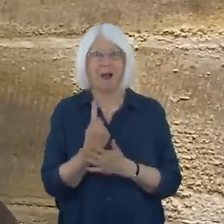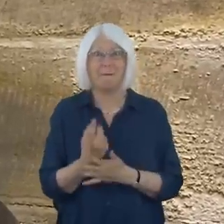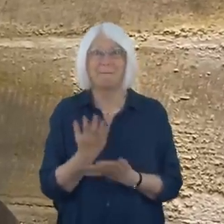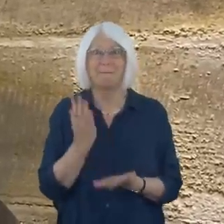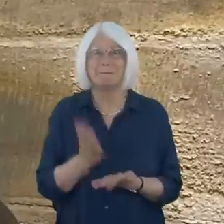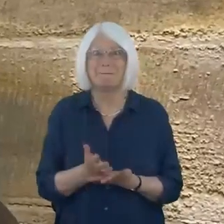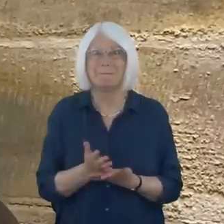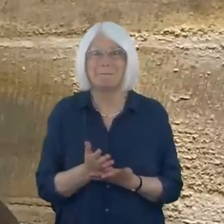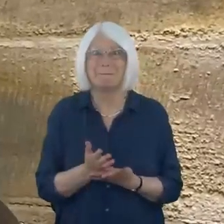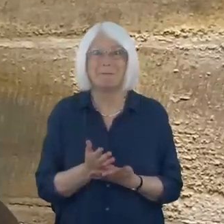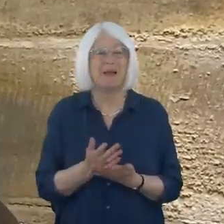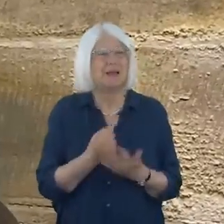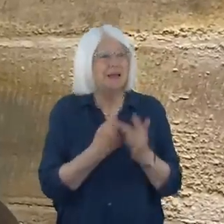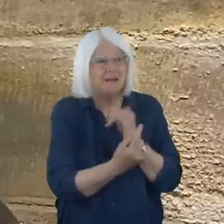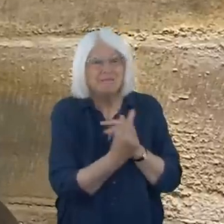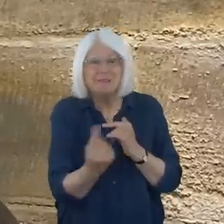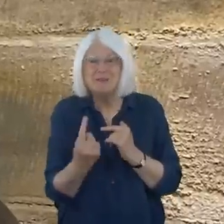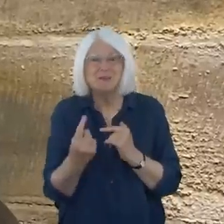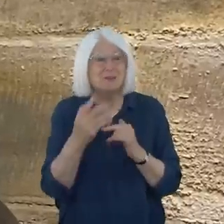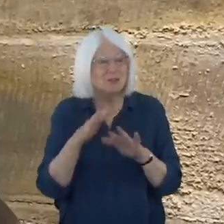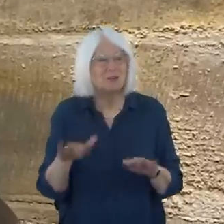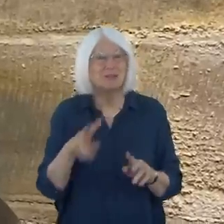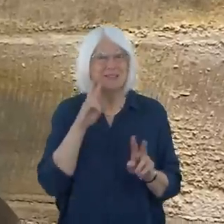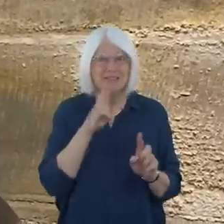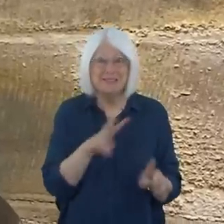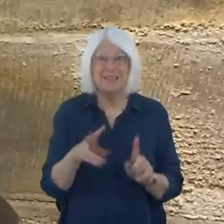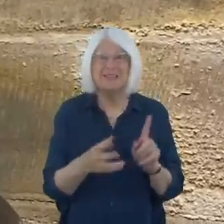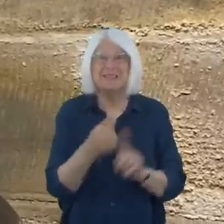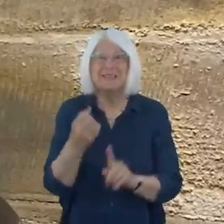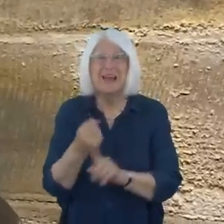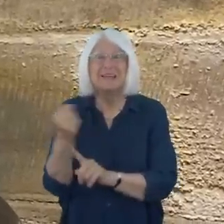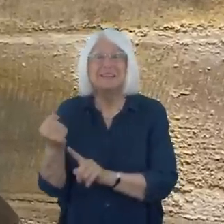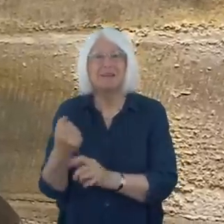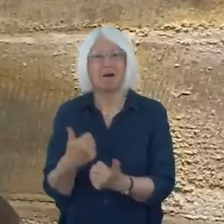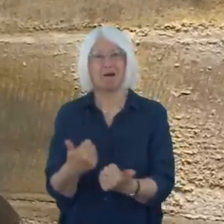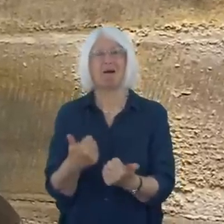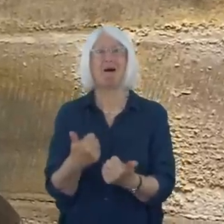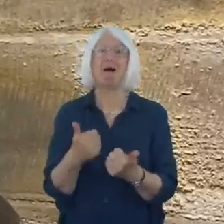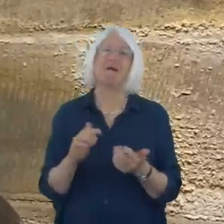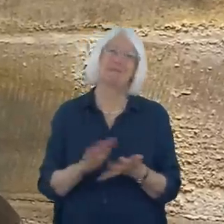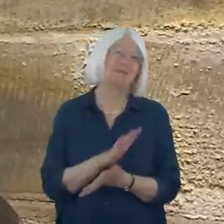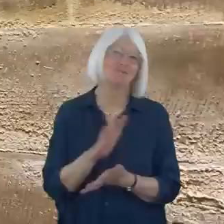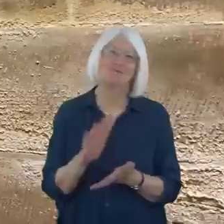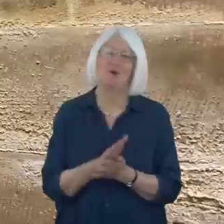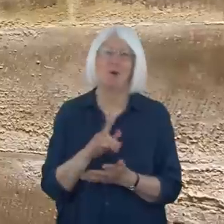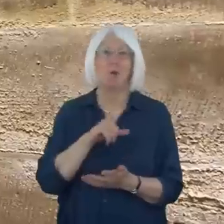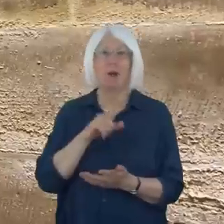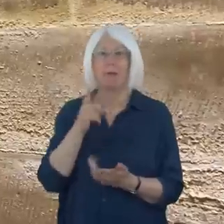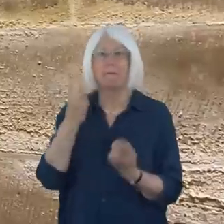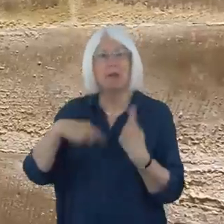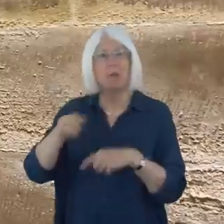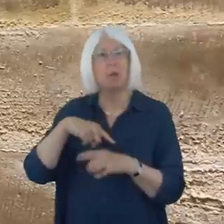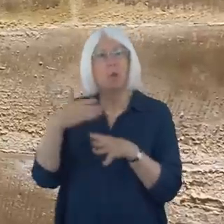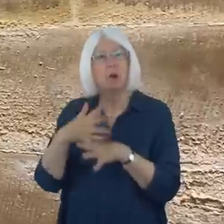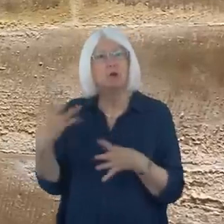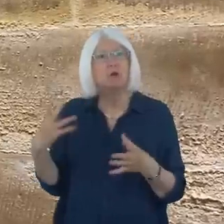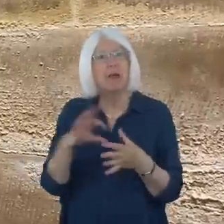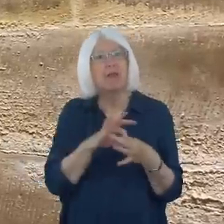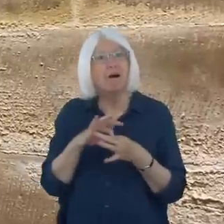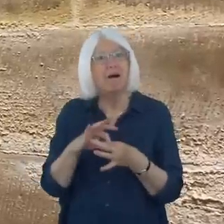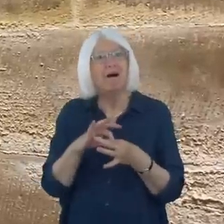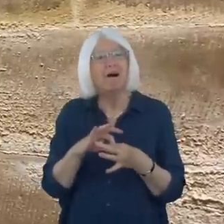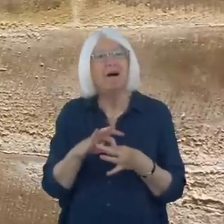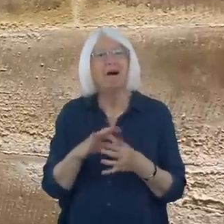meet the needs of individual children and you see success for individual children. When times are difficult, we